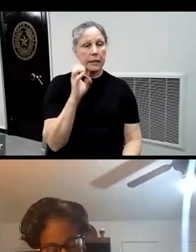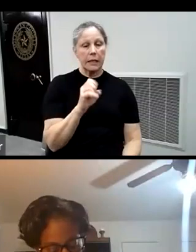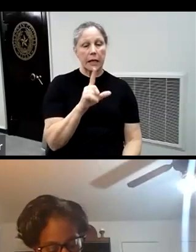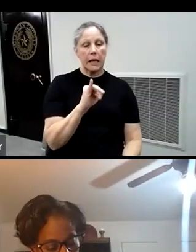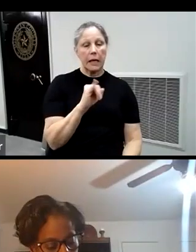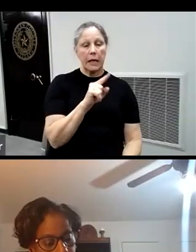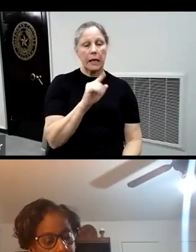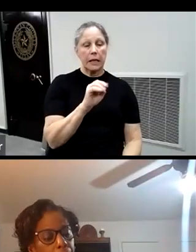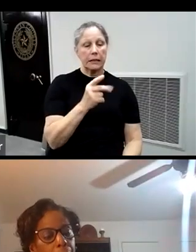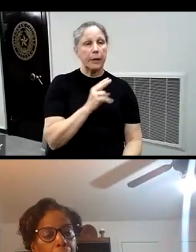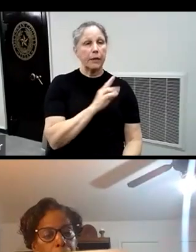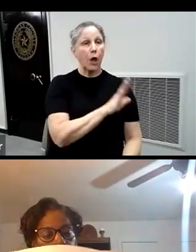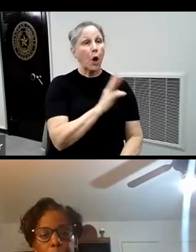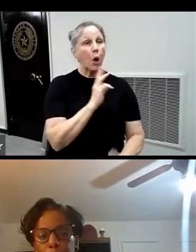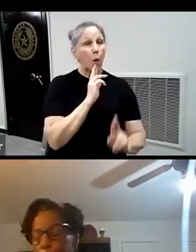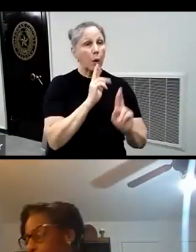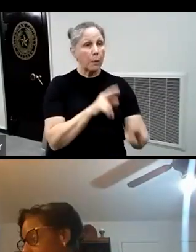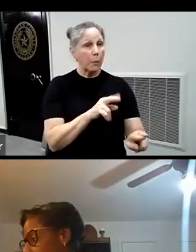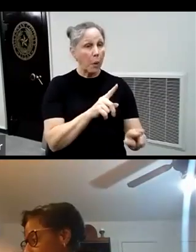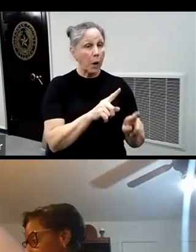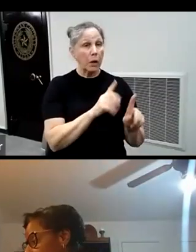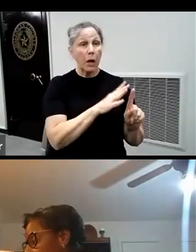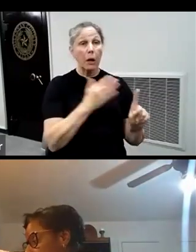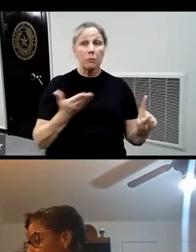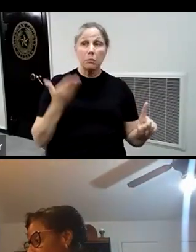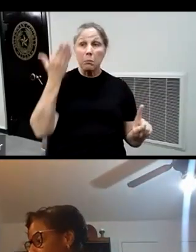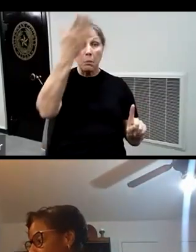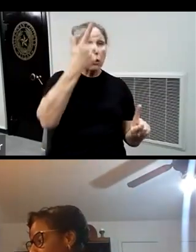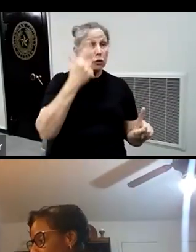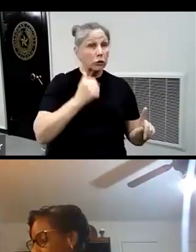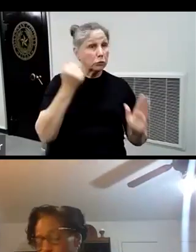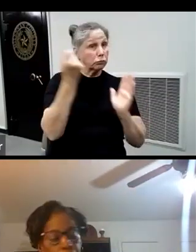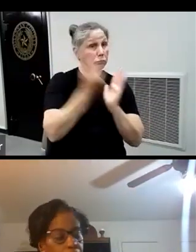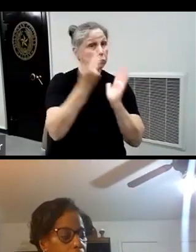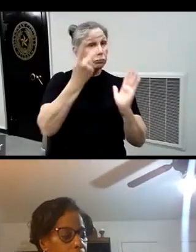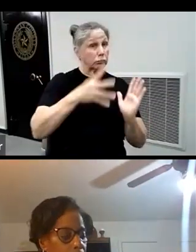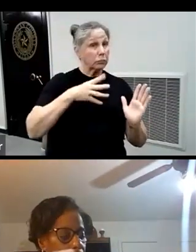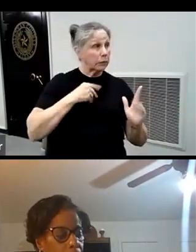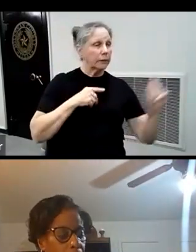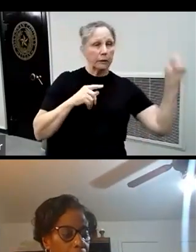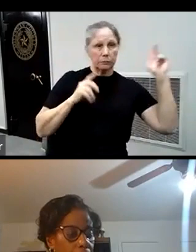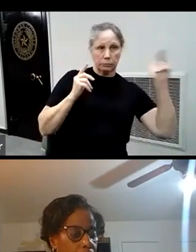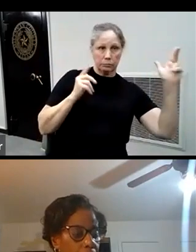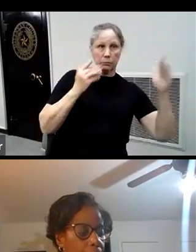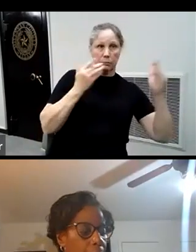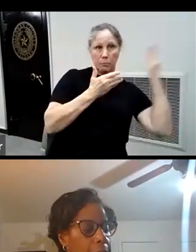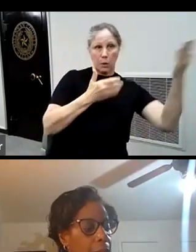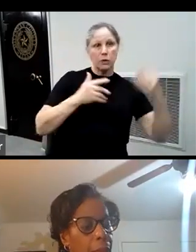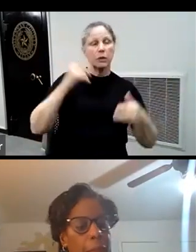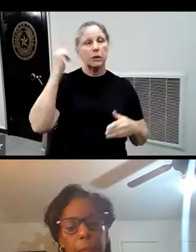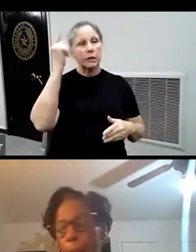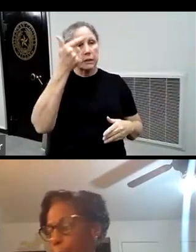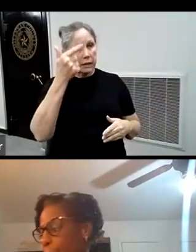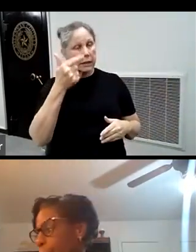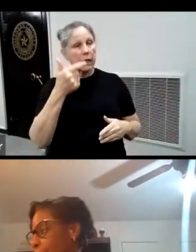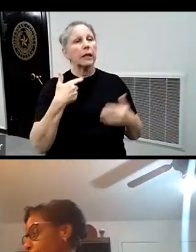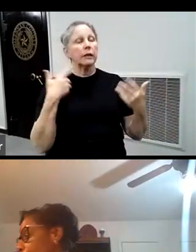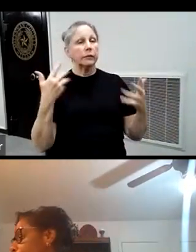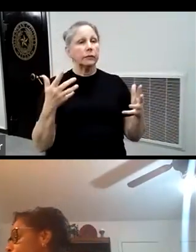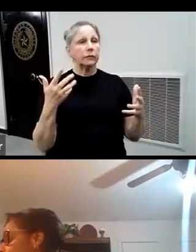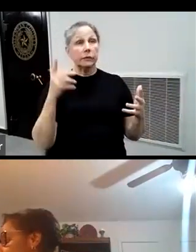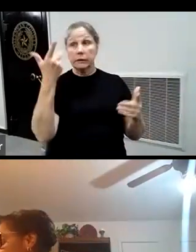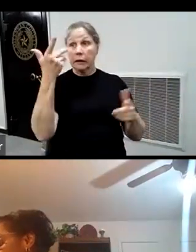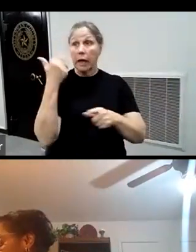report, and I'd entertain a motion to approve it for recording purposes. Second, make the motion. I have a motion. Is there a